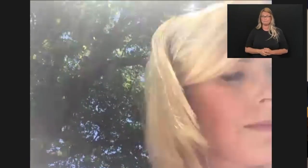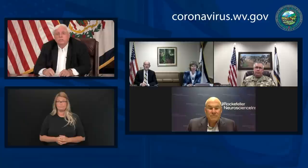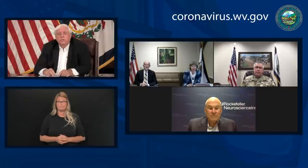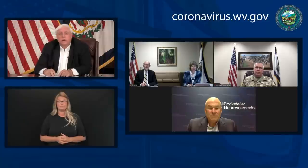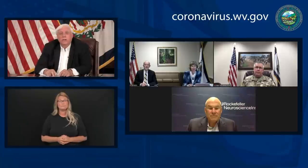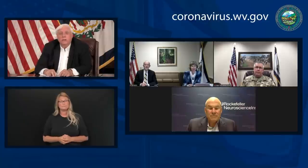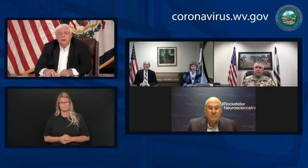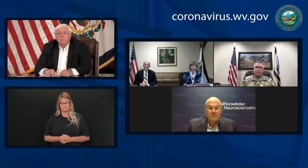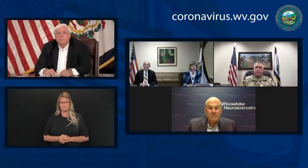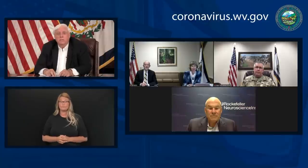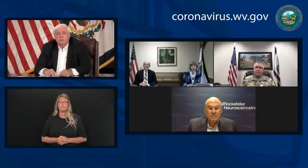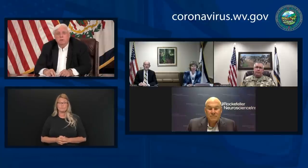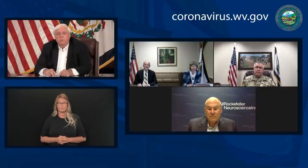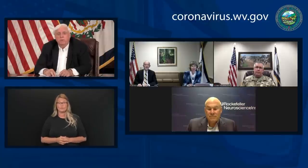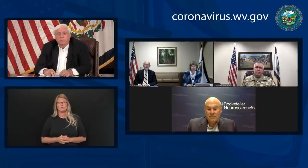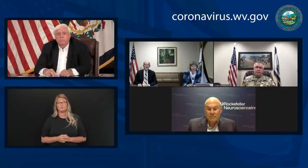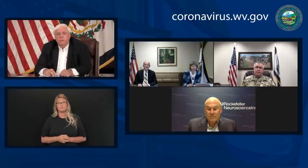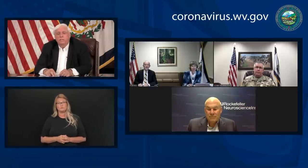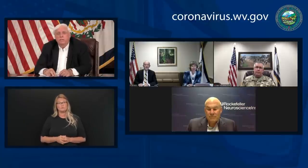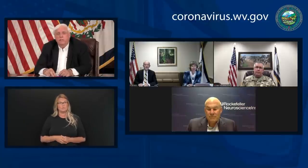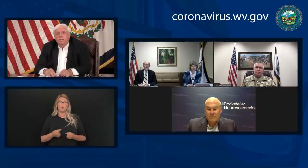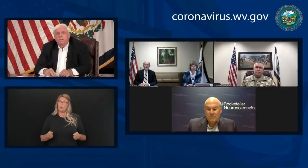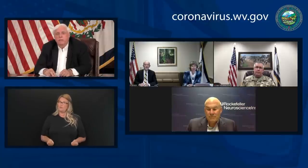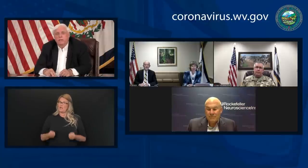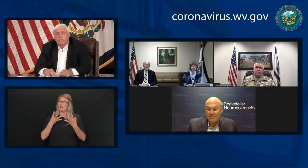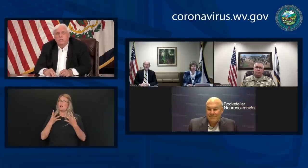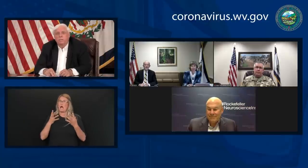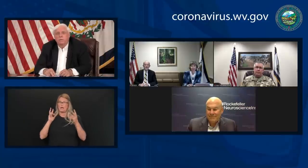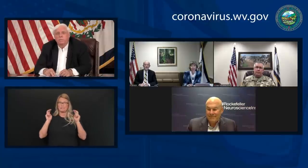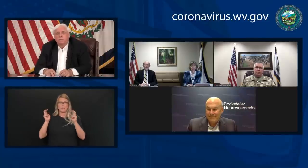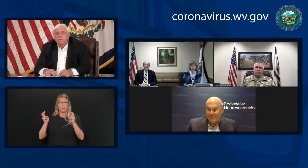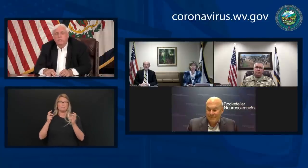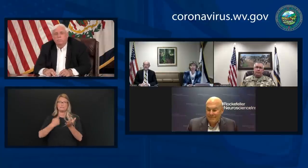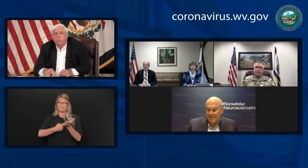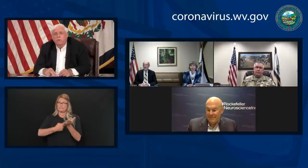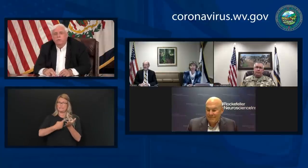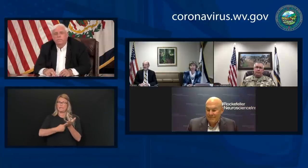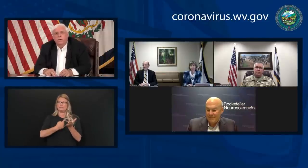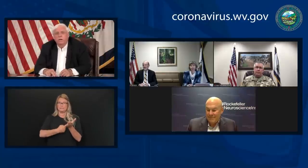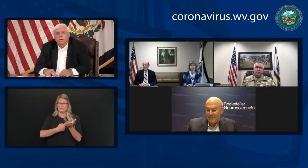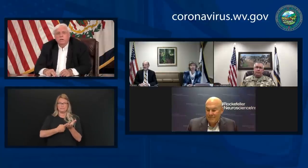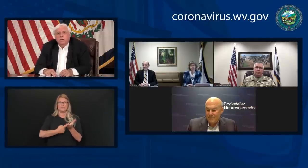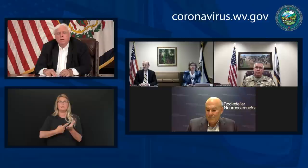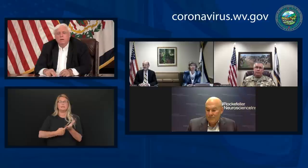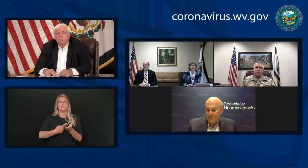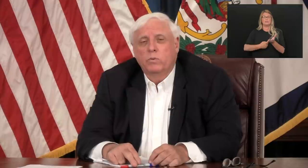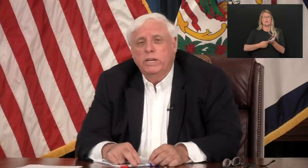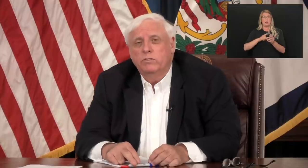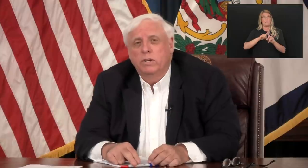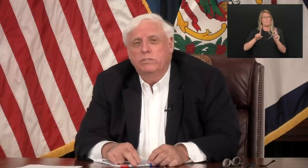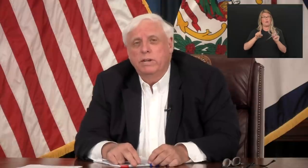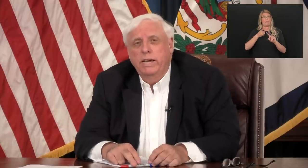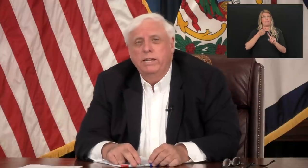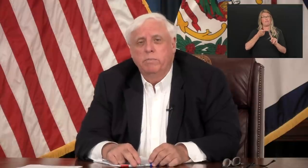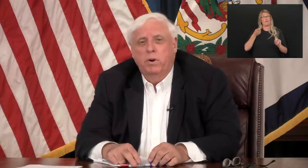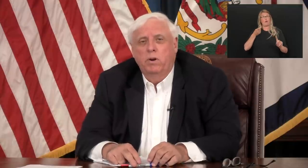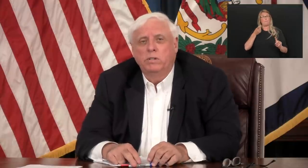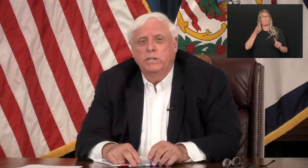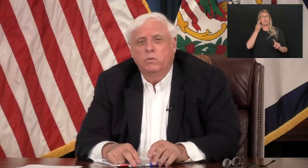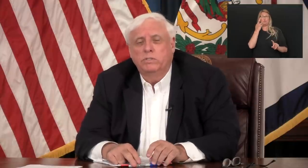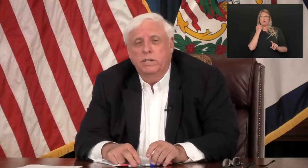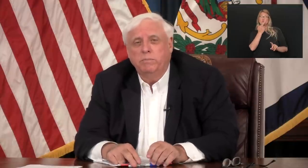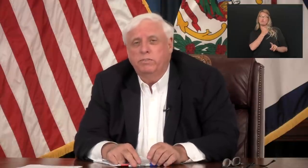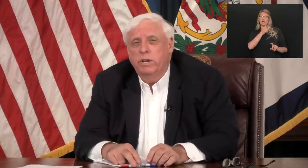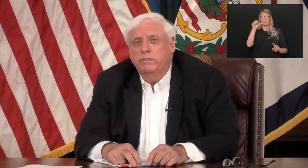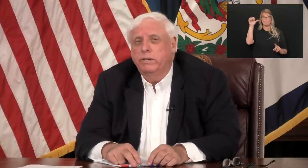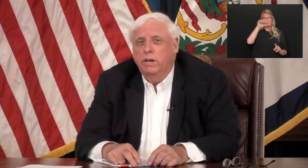Amanda, there's a lot of topics that come up on the discussion and everything, you know, but from the standpoint of, uh, uh, of the restaurants today and the bars,